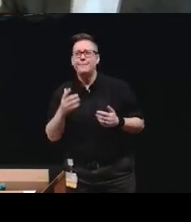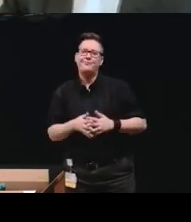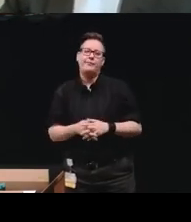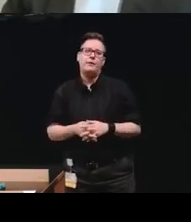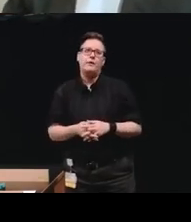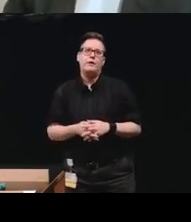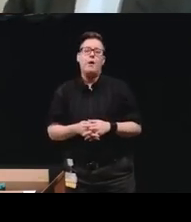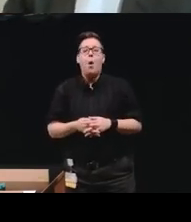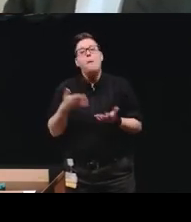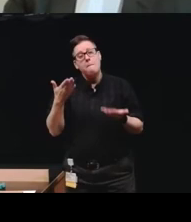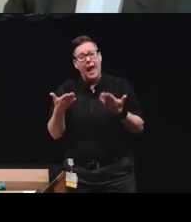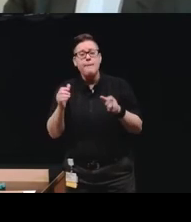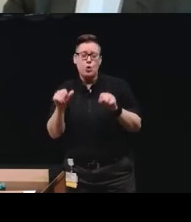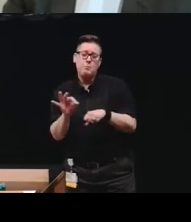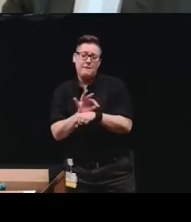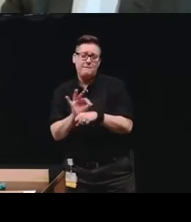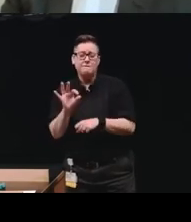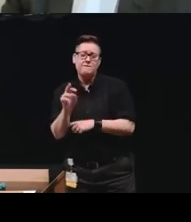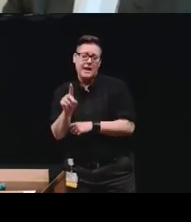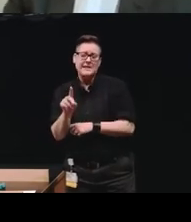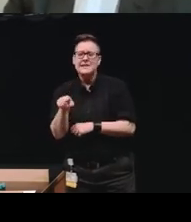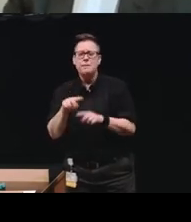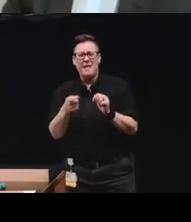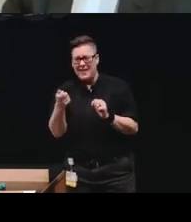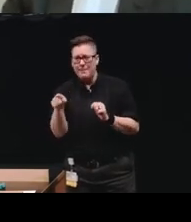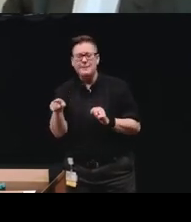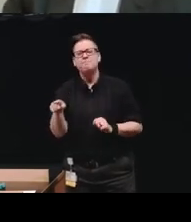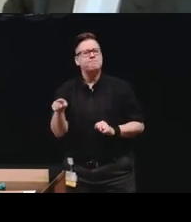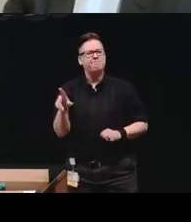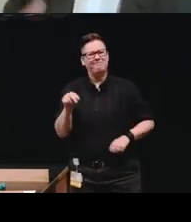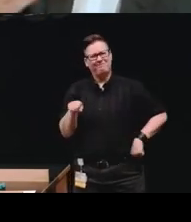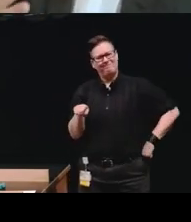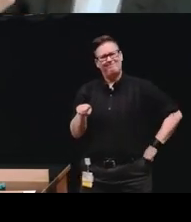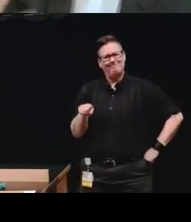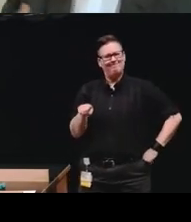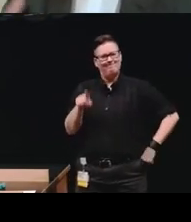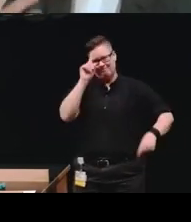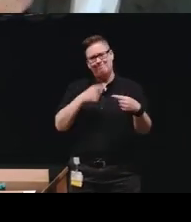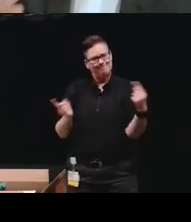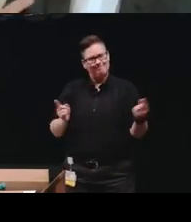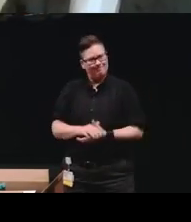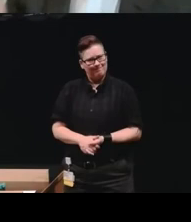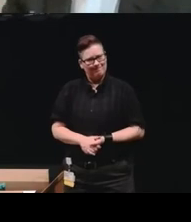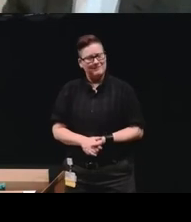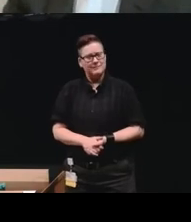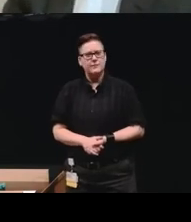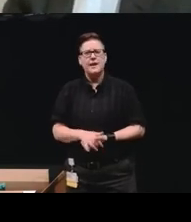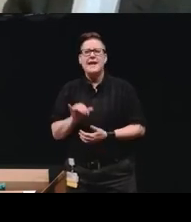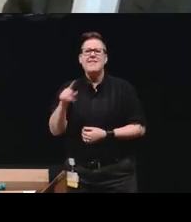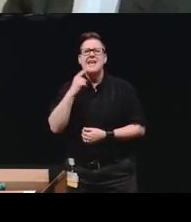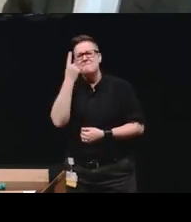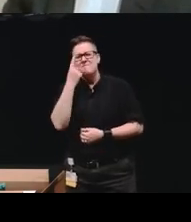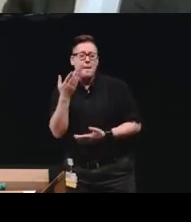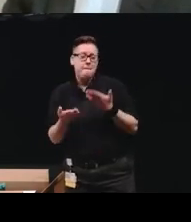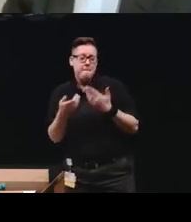might be a functional neurologic disorder. That doesn't impress me. And in fact, that question of maybe there's an element